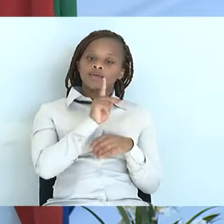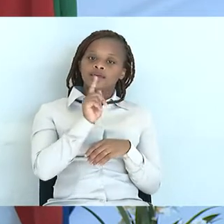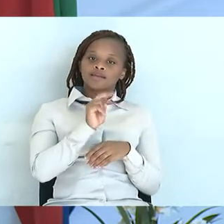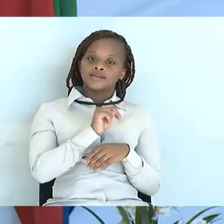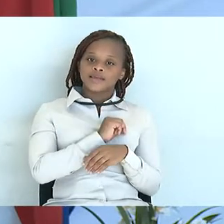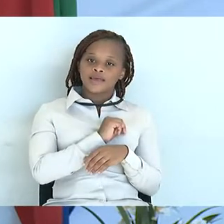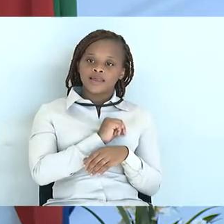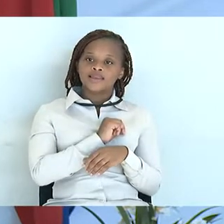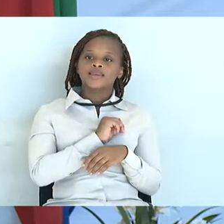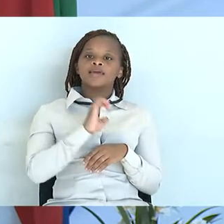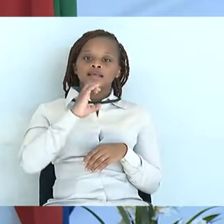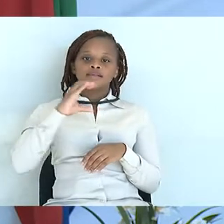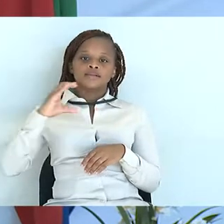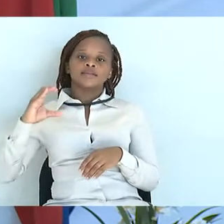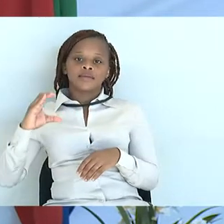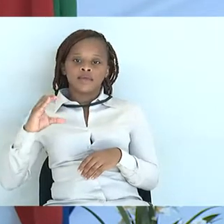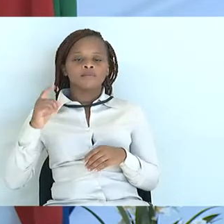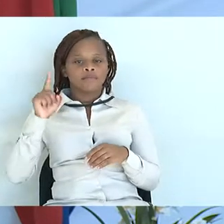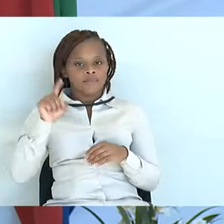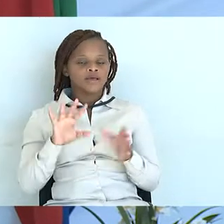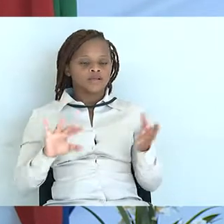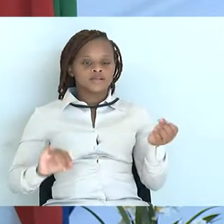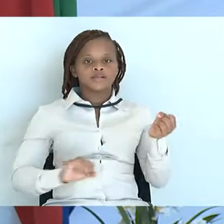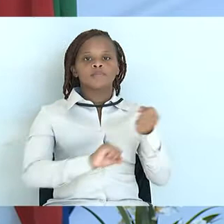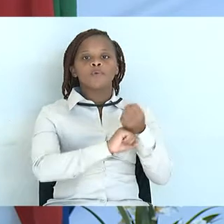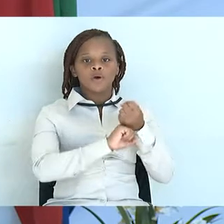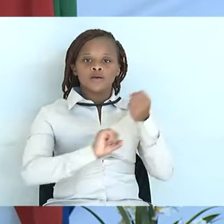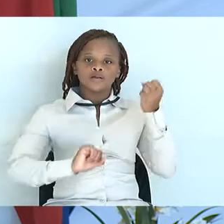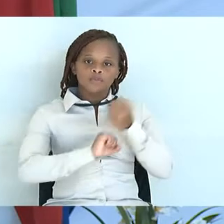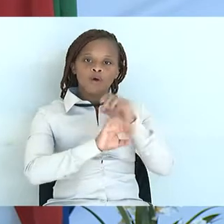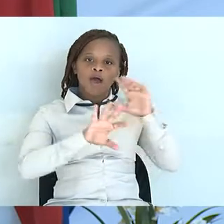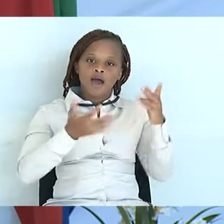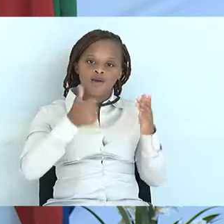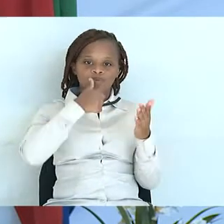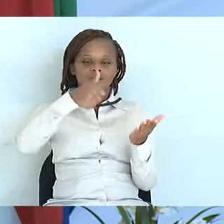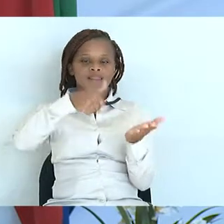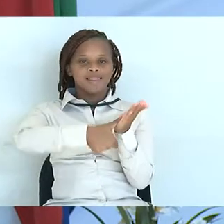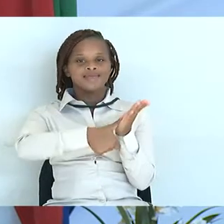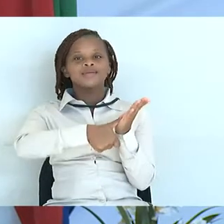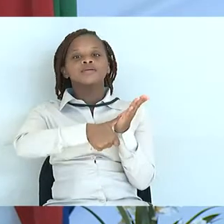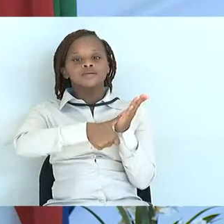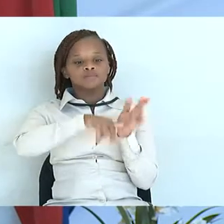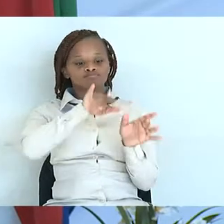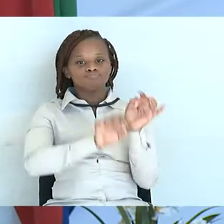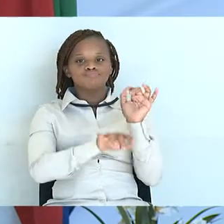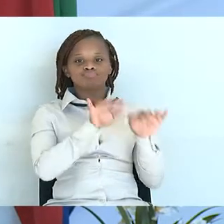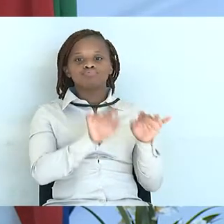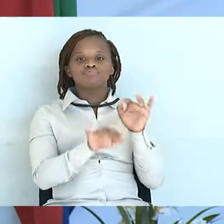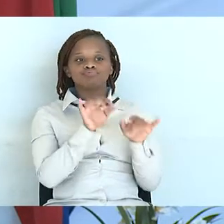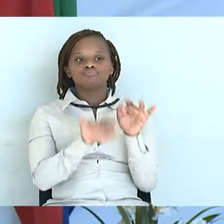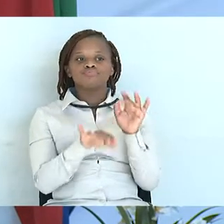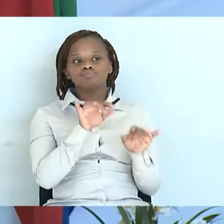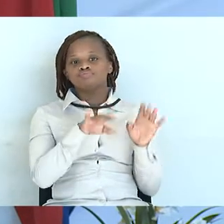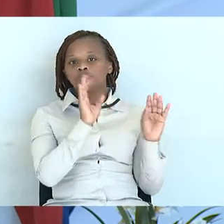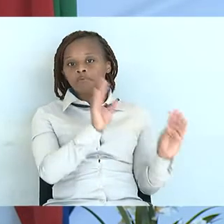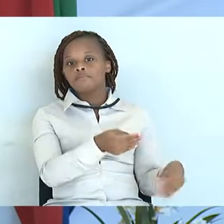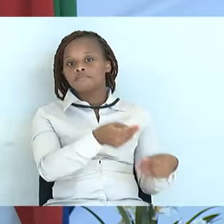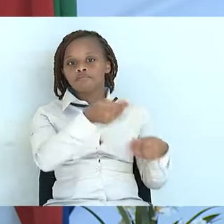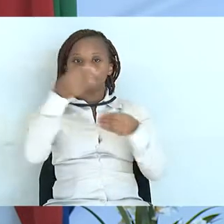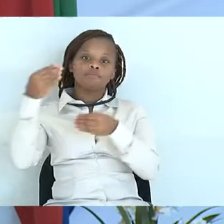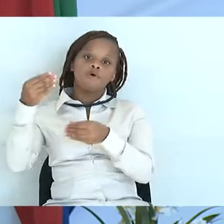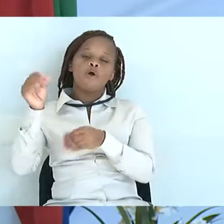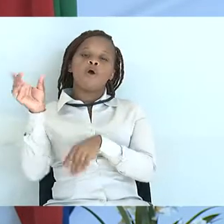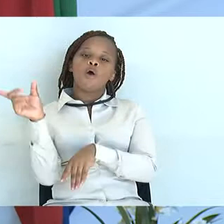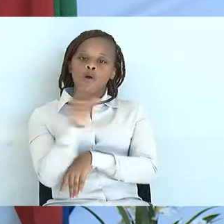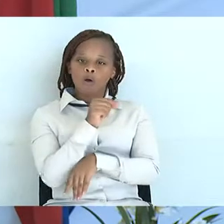to support that through a letter. And all the mayors that will be impacted by